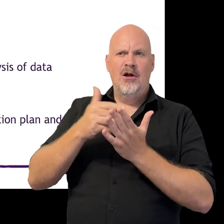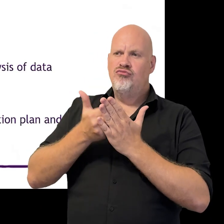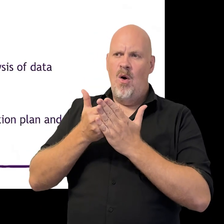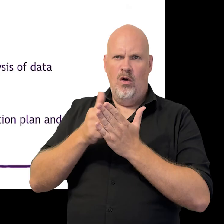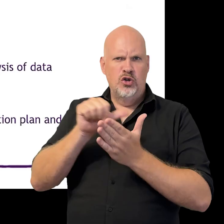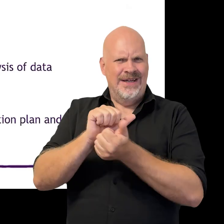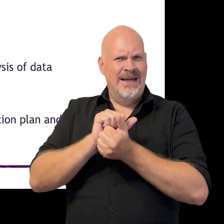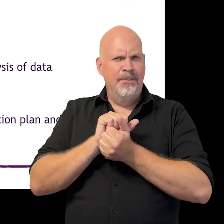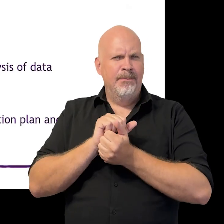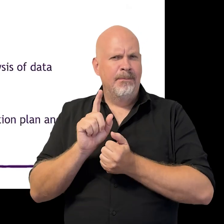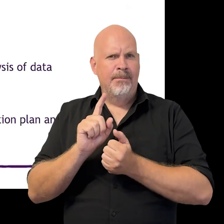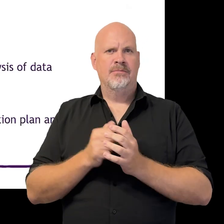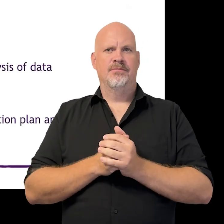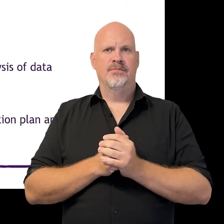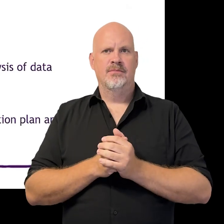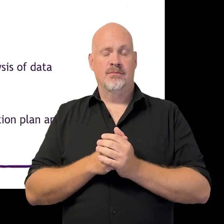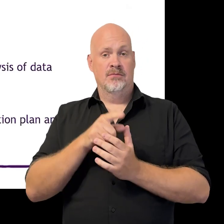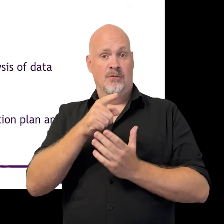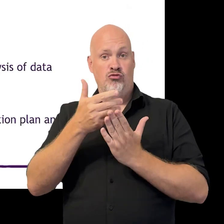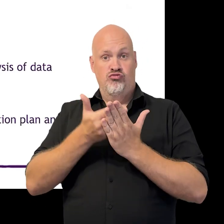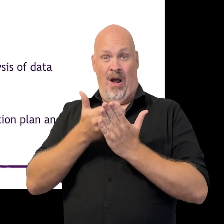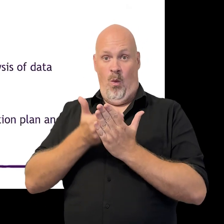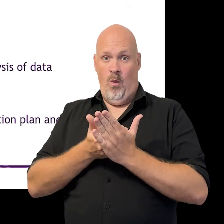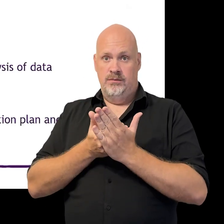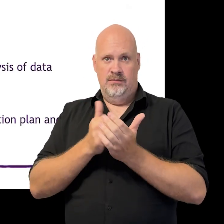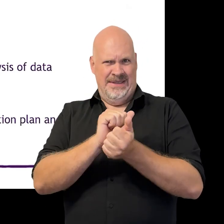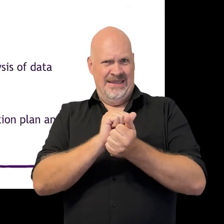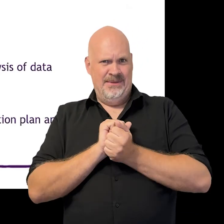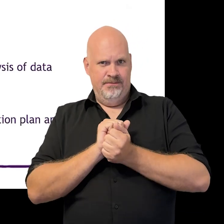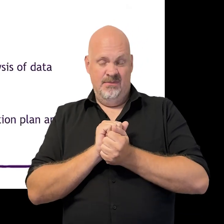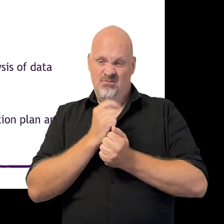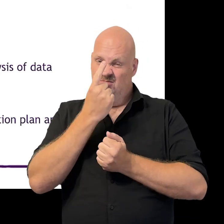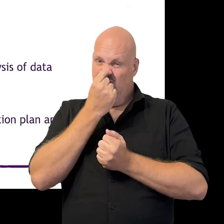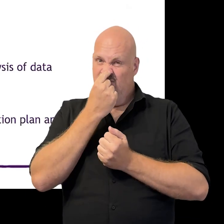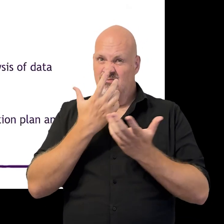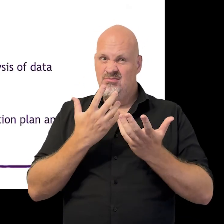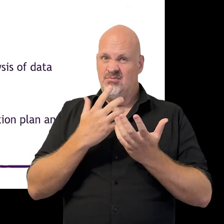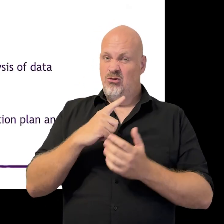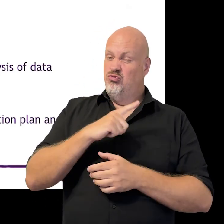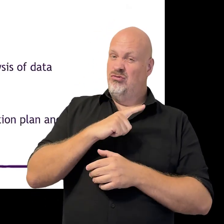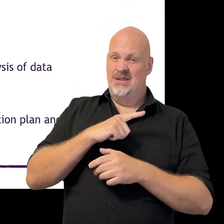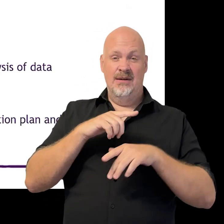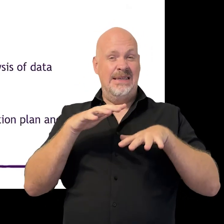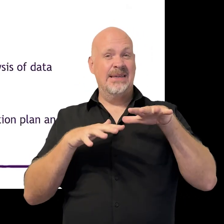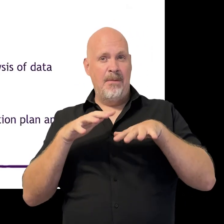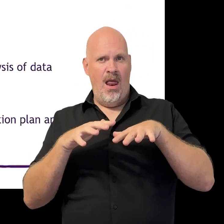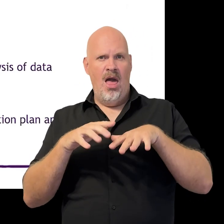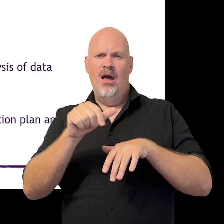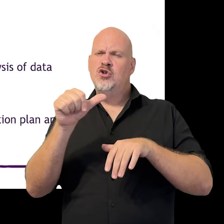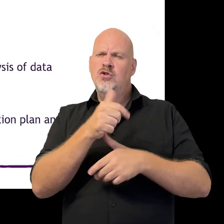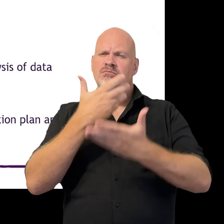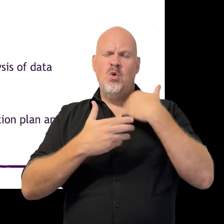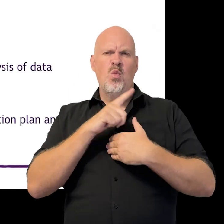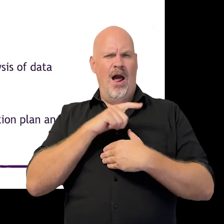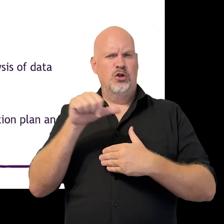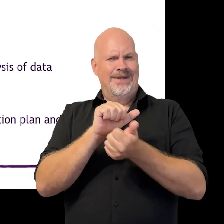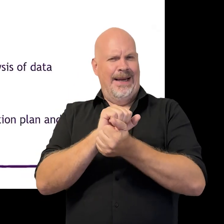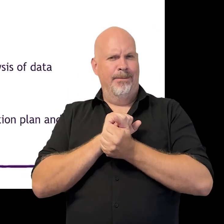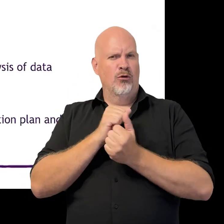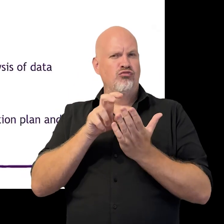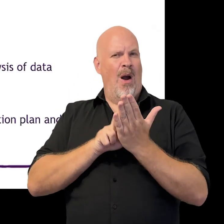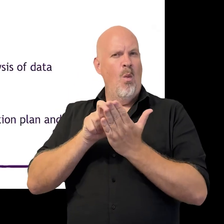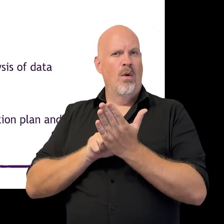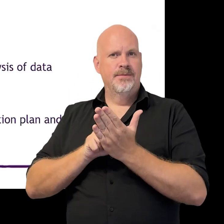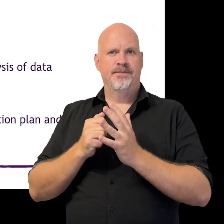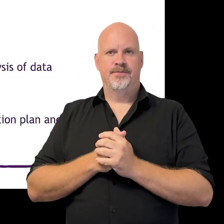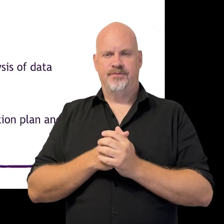literature that's relevant to your research study and the research aim. From that, you will